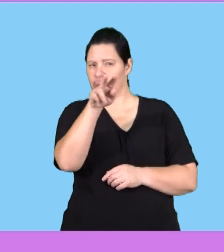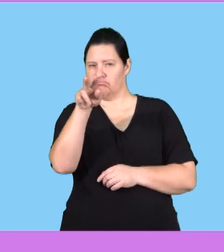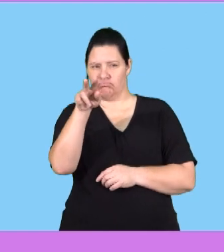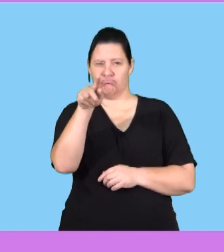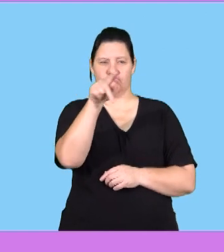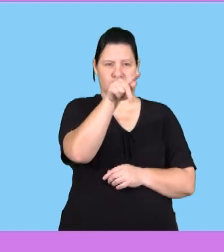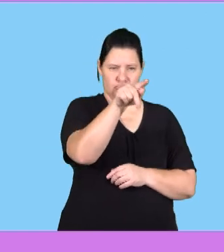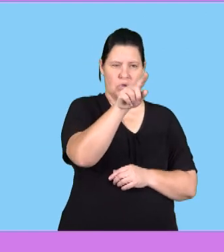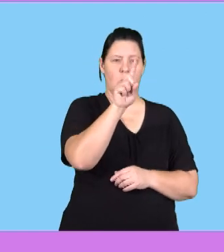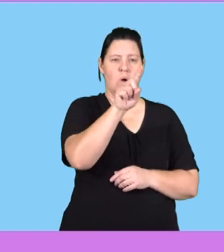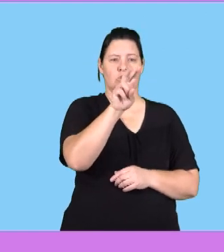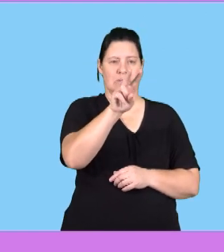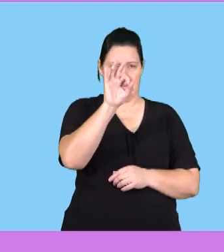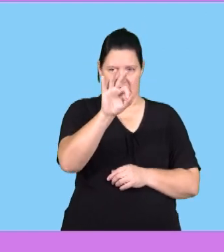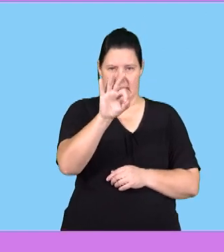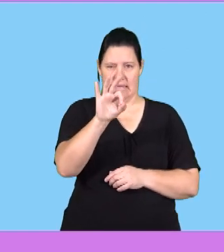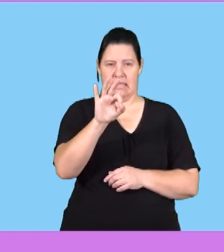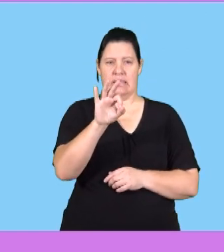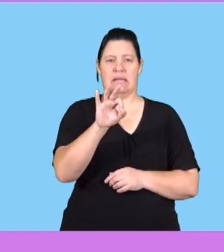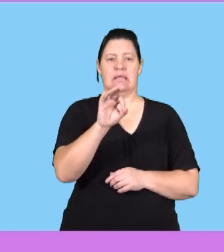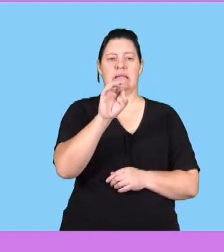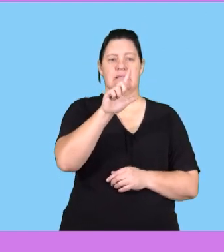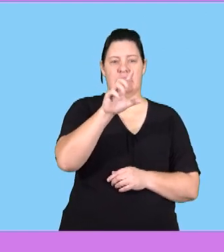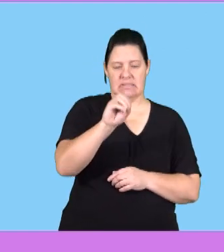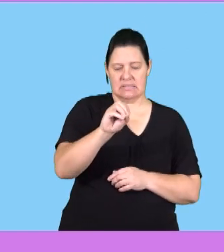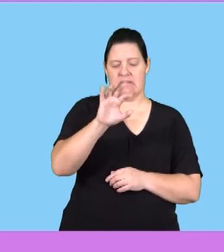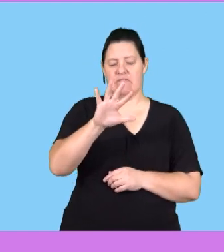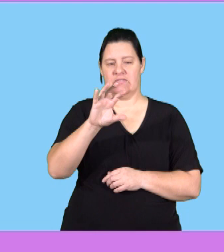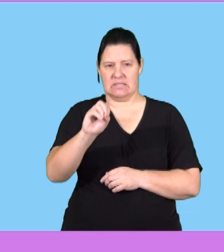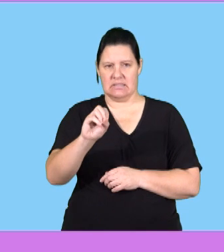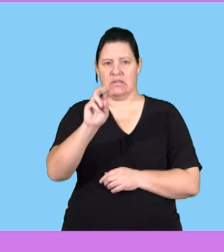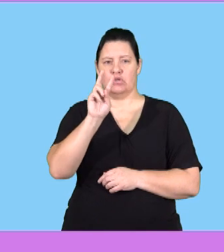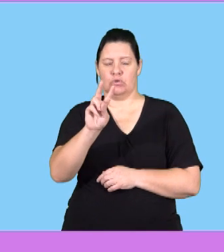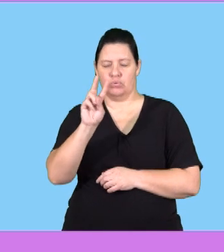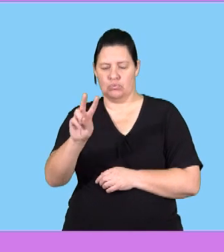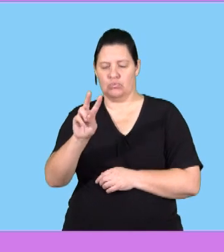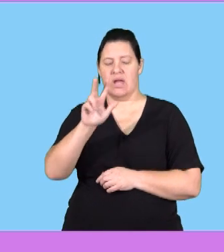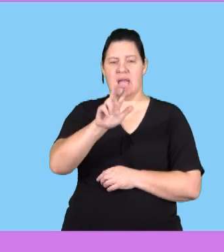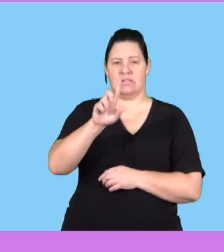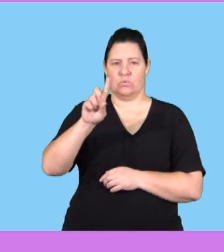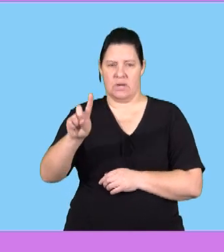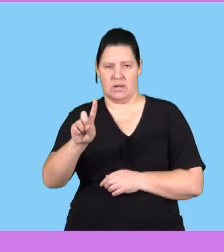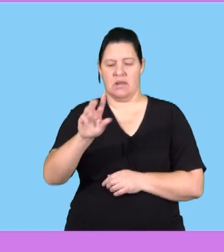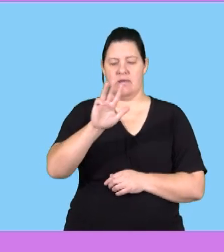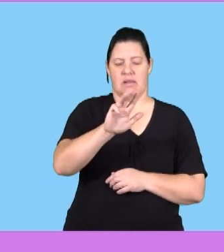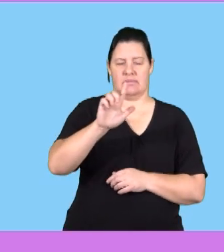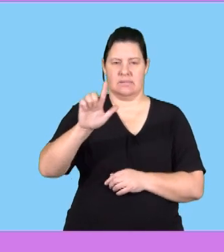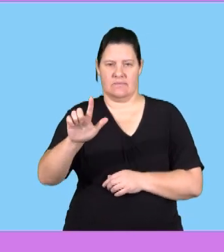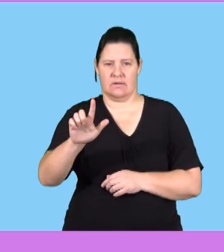at the data set, I have 123, 70, 50, 22,